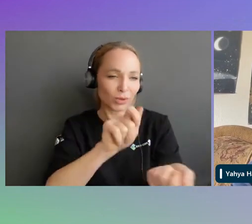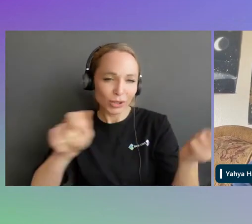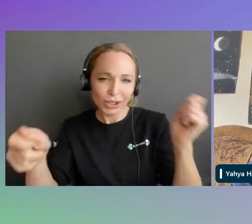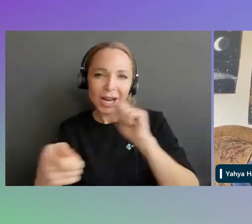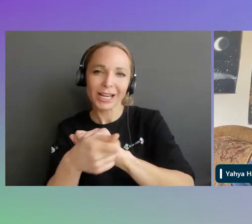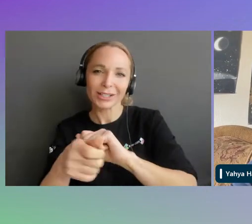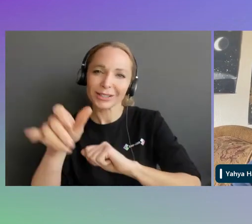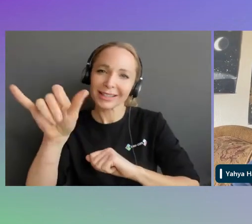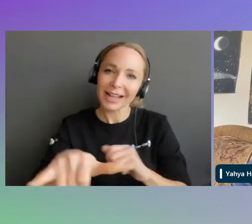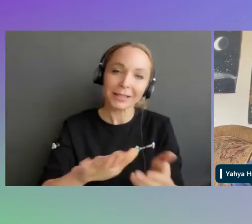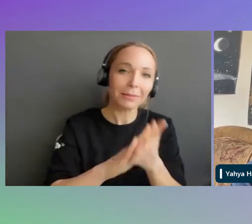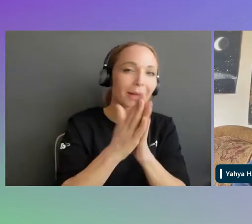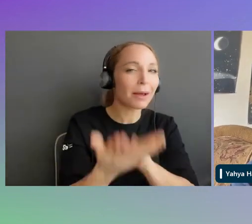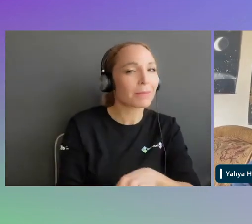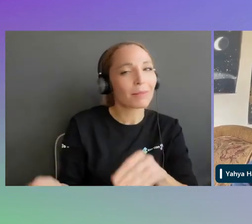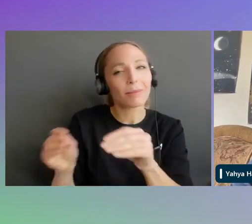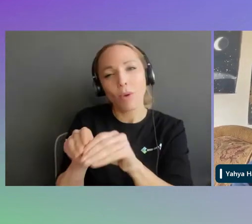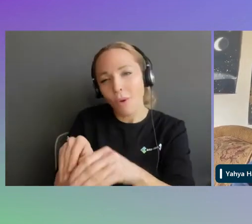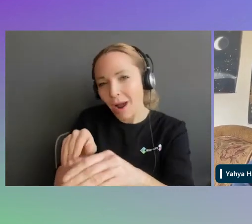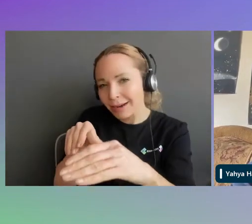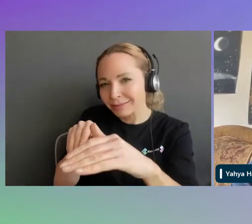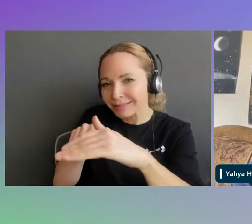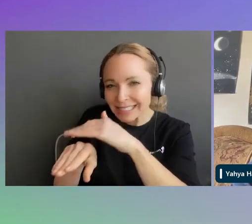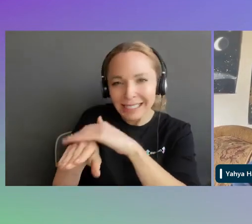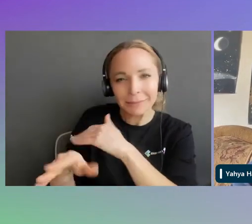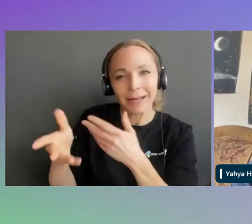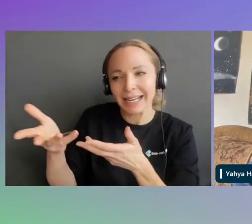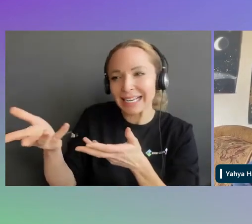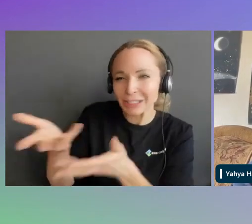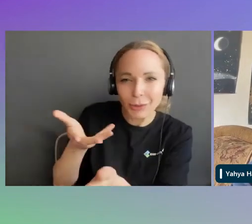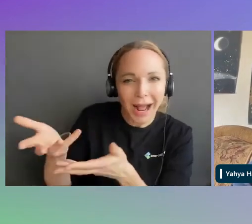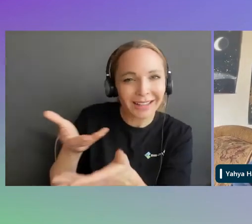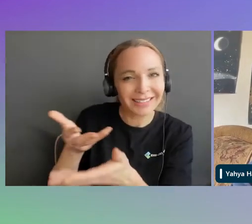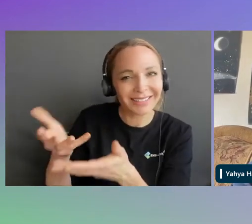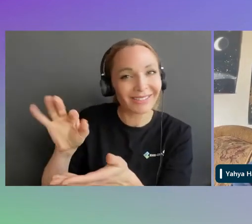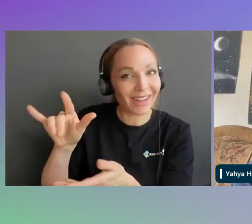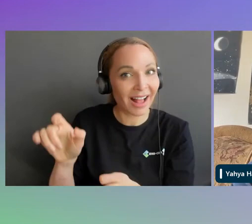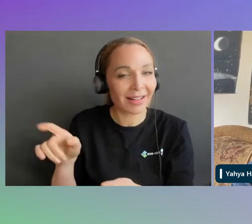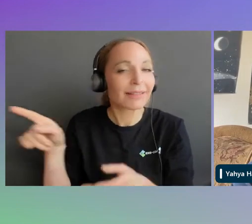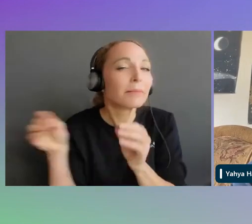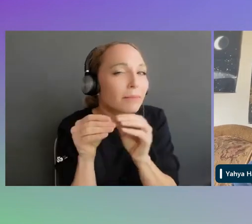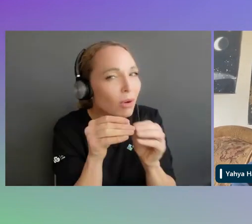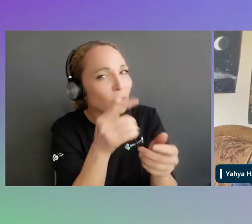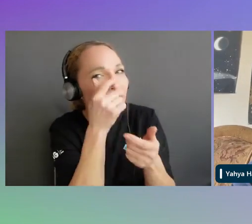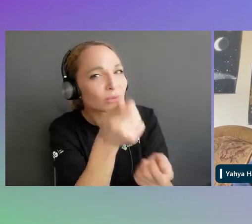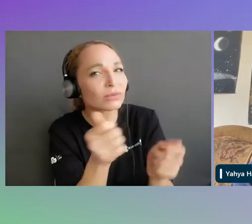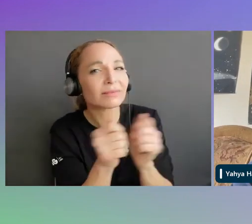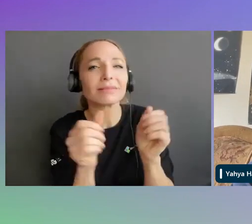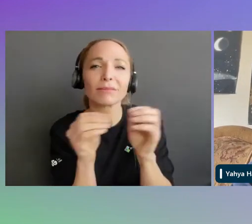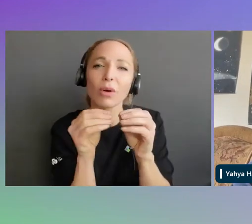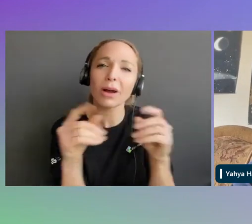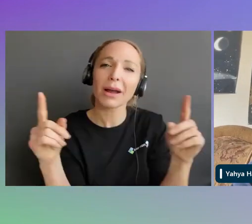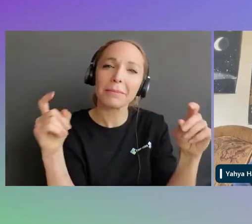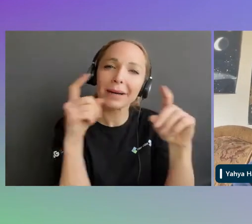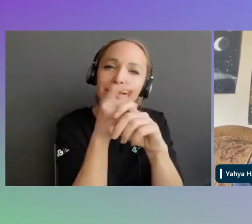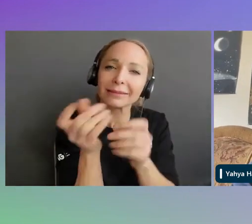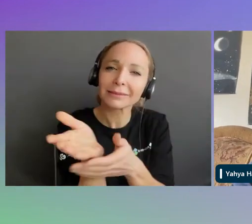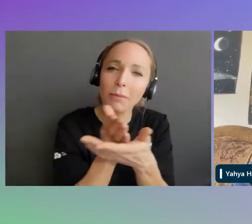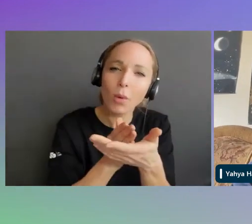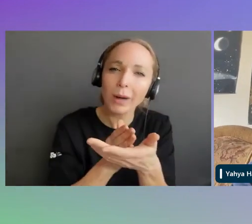Um, so yeah, and they're in particular interested in, kind of more complex